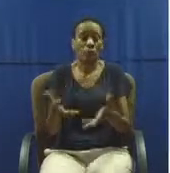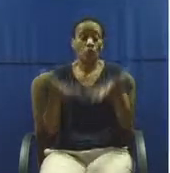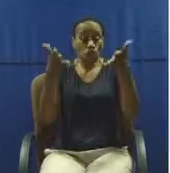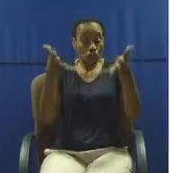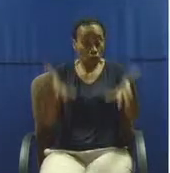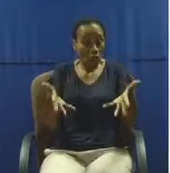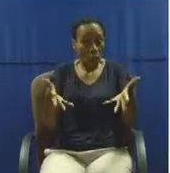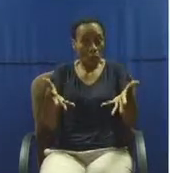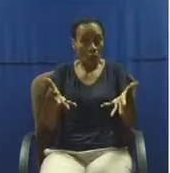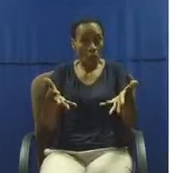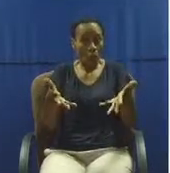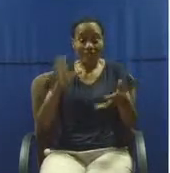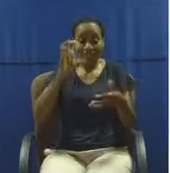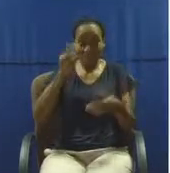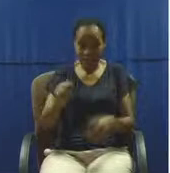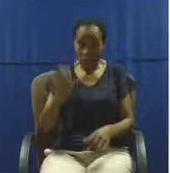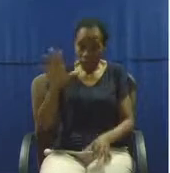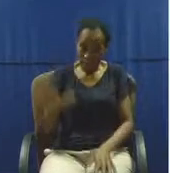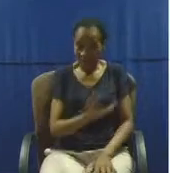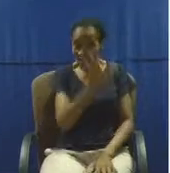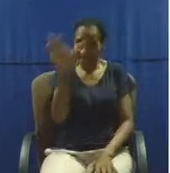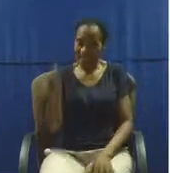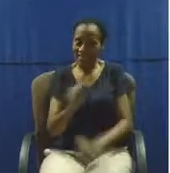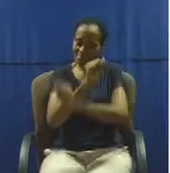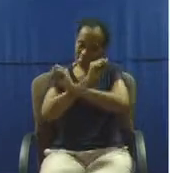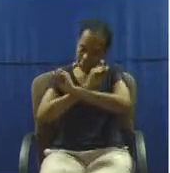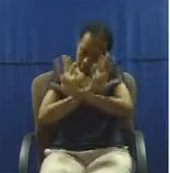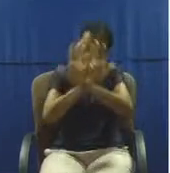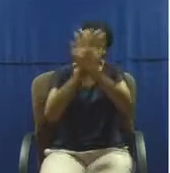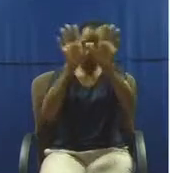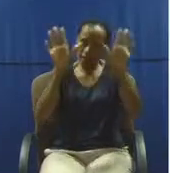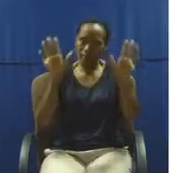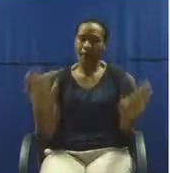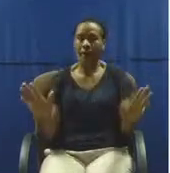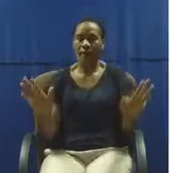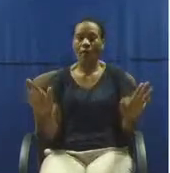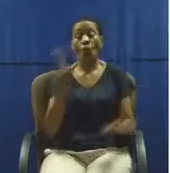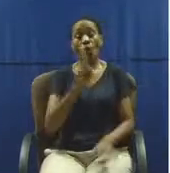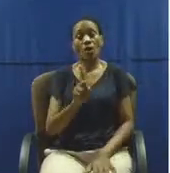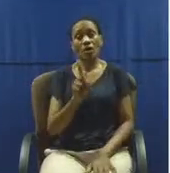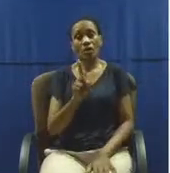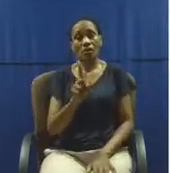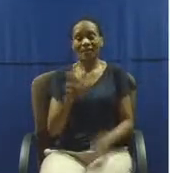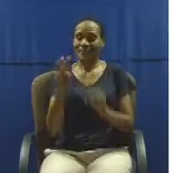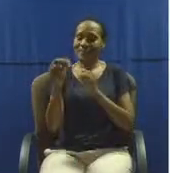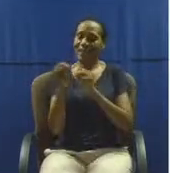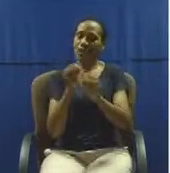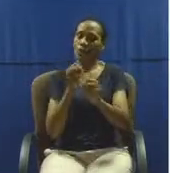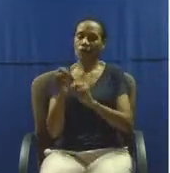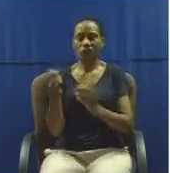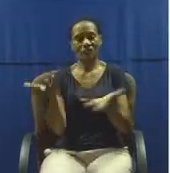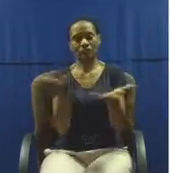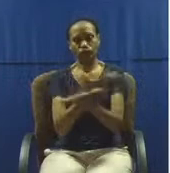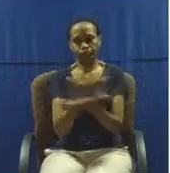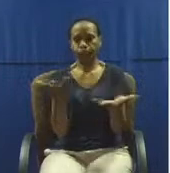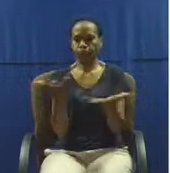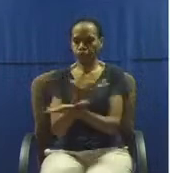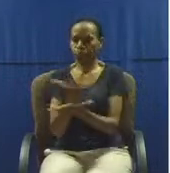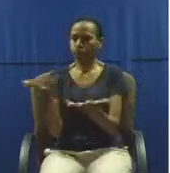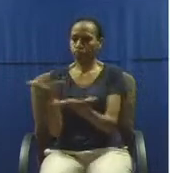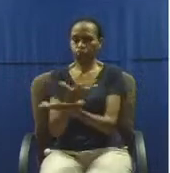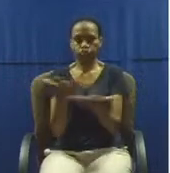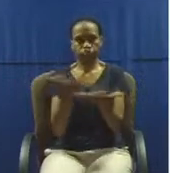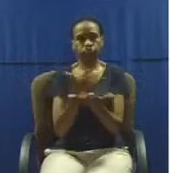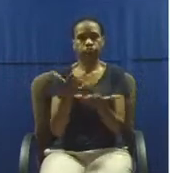reason that our stand is very clear as South Africa that negotiation, dialogue, and